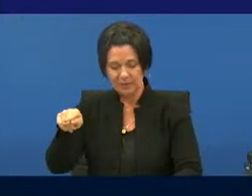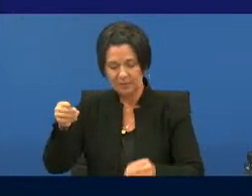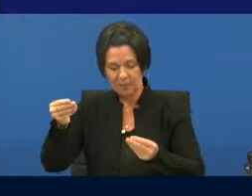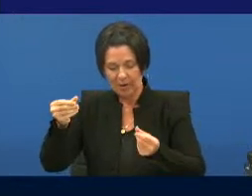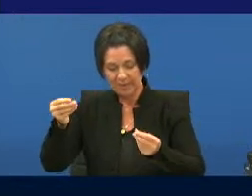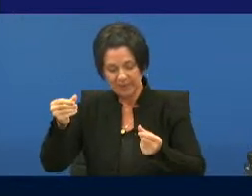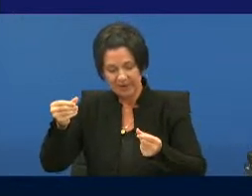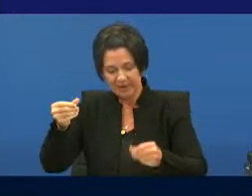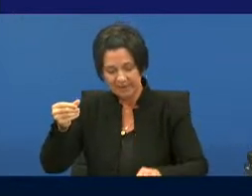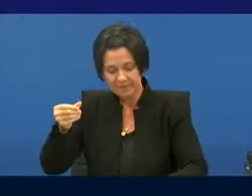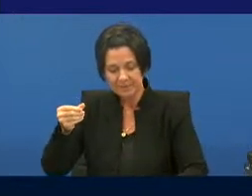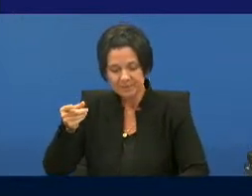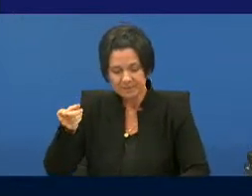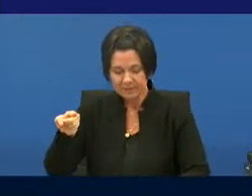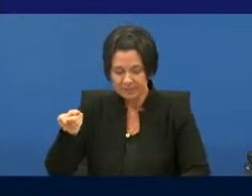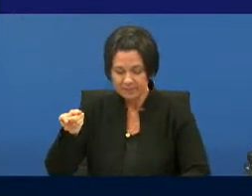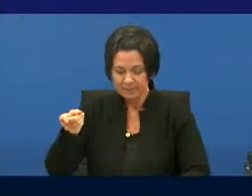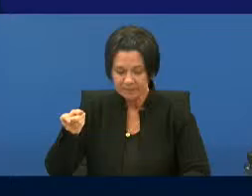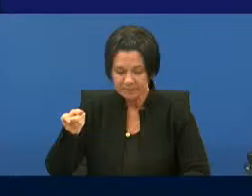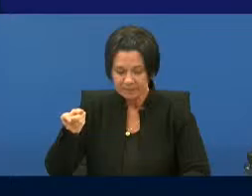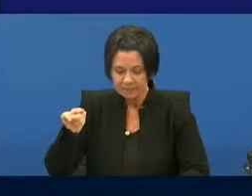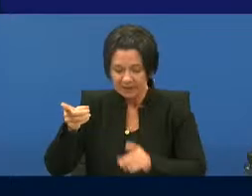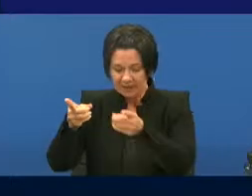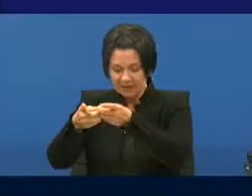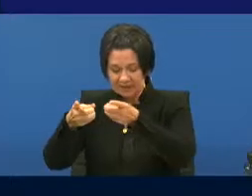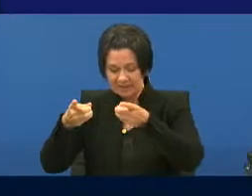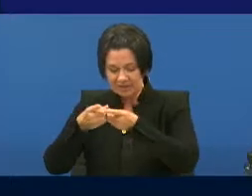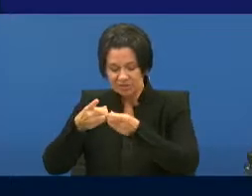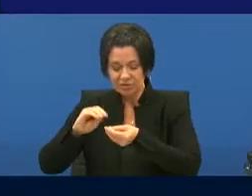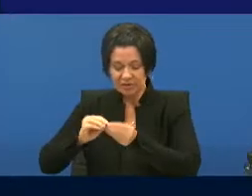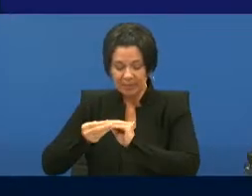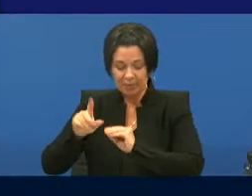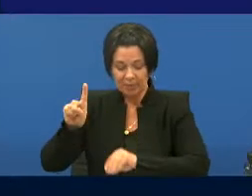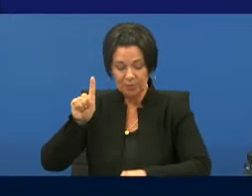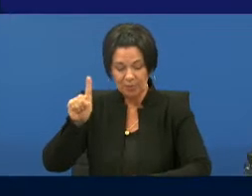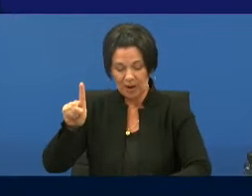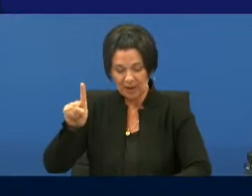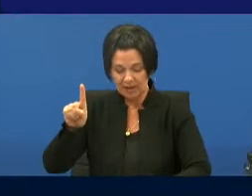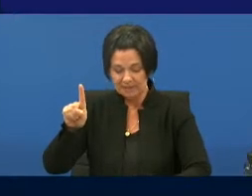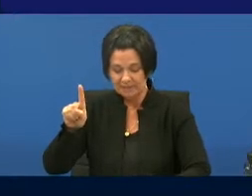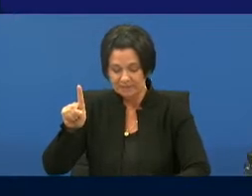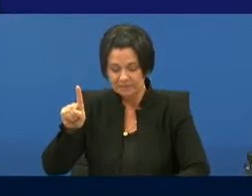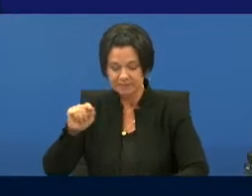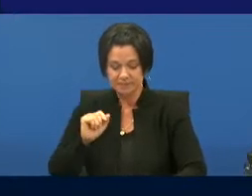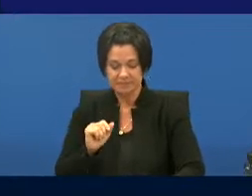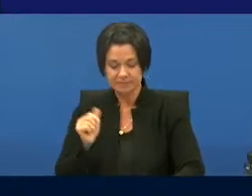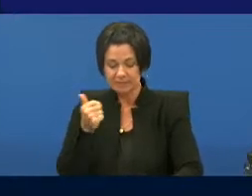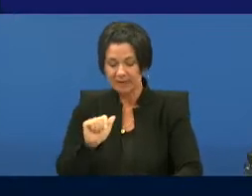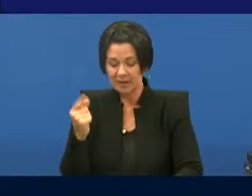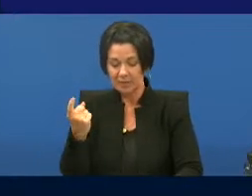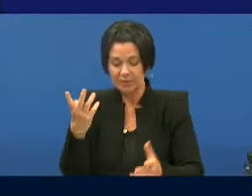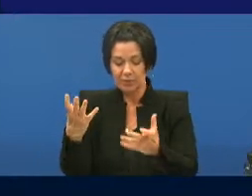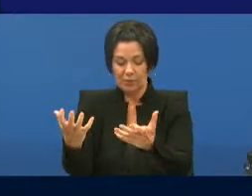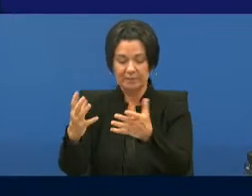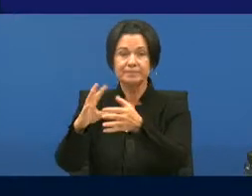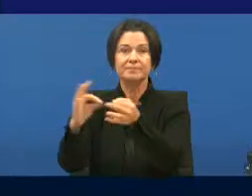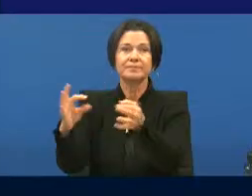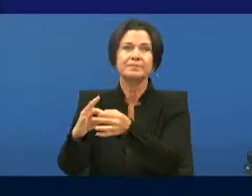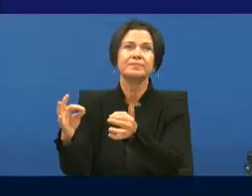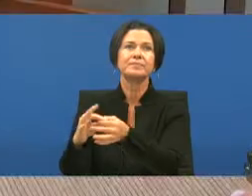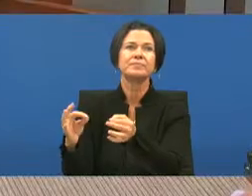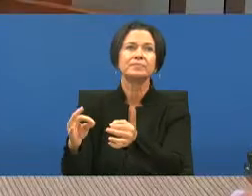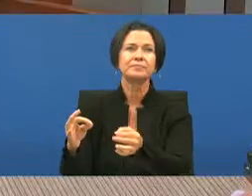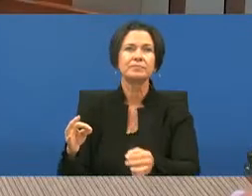District 1, Knoll. Commission action, motion to approve, carried 7-0. Anyone here wishing to speak on this item?